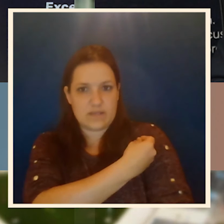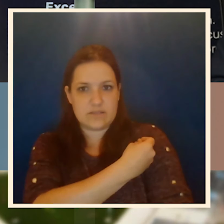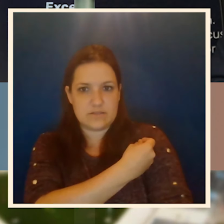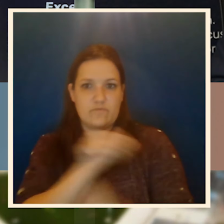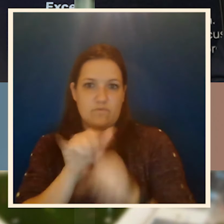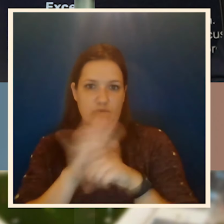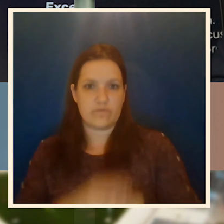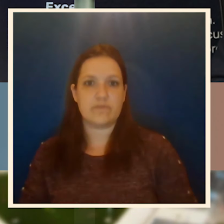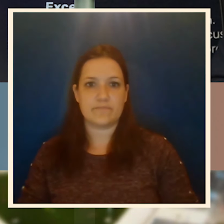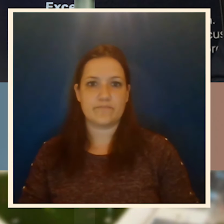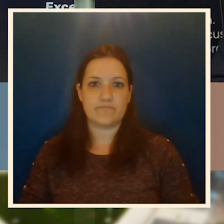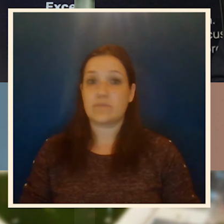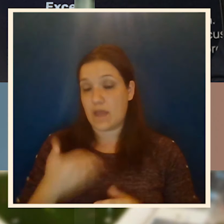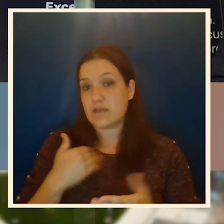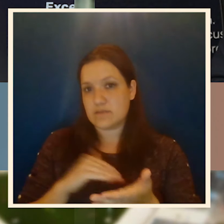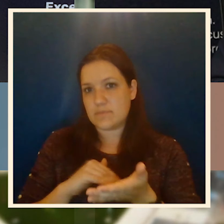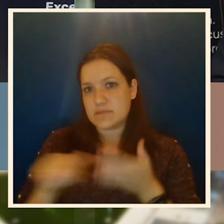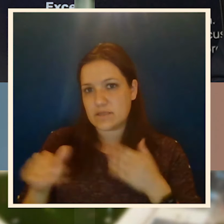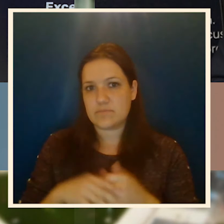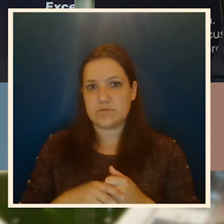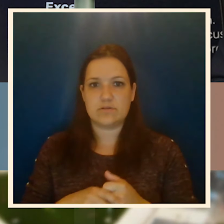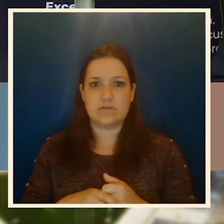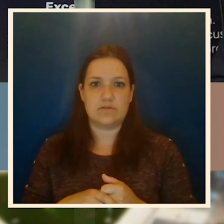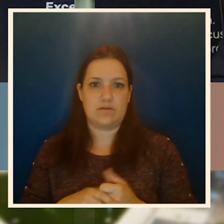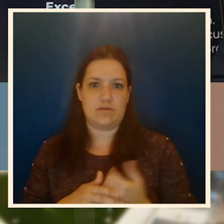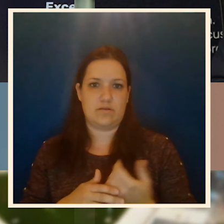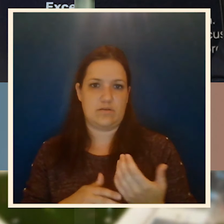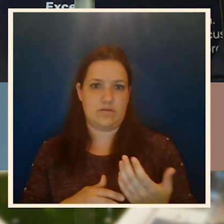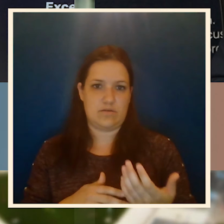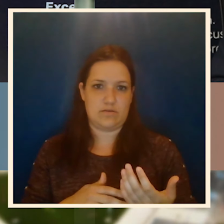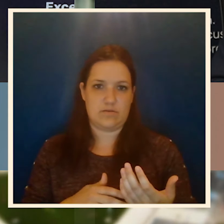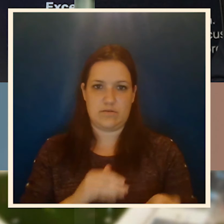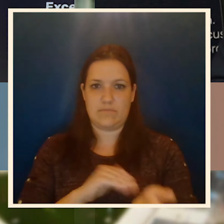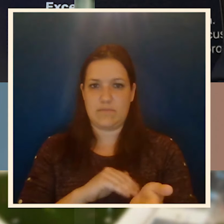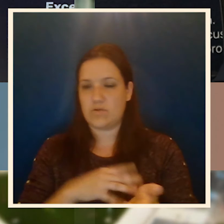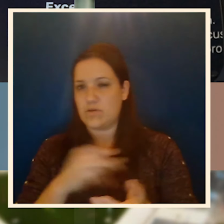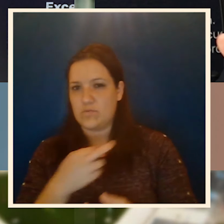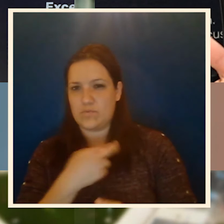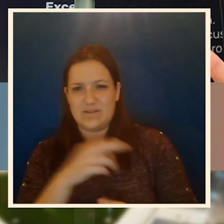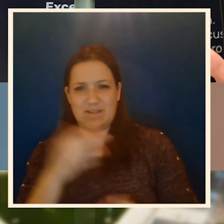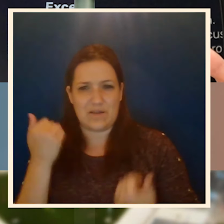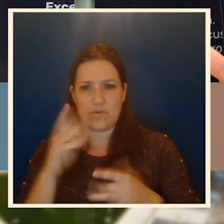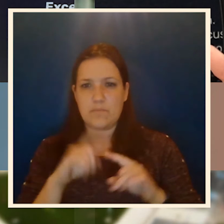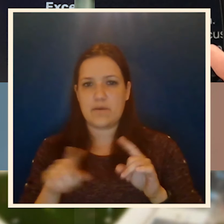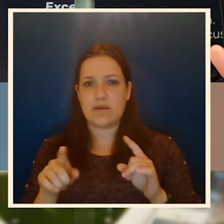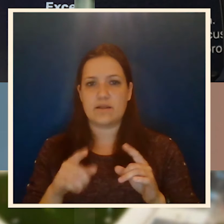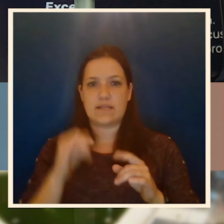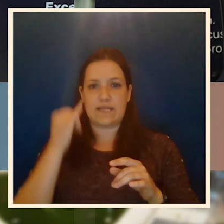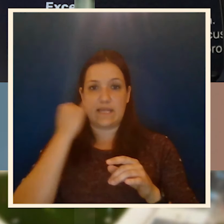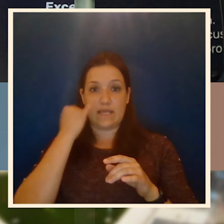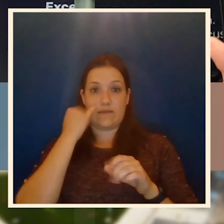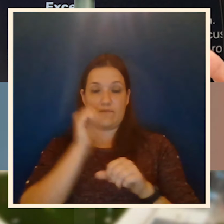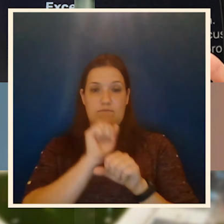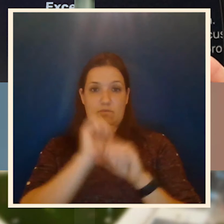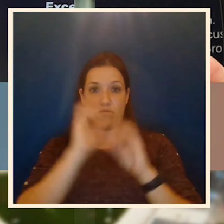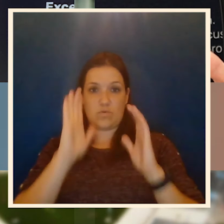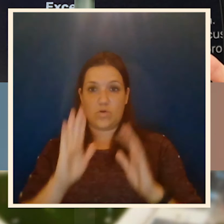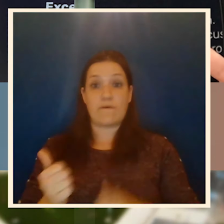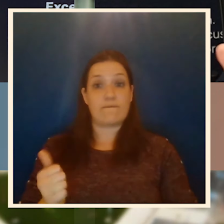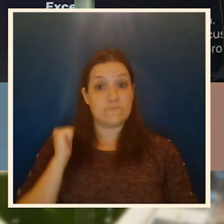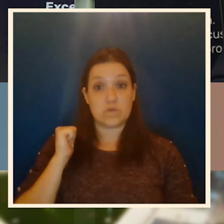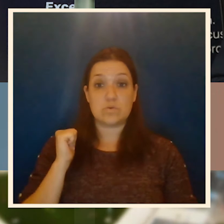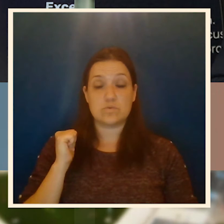that of their employees. And if their employees refused, there were, again, the exceptions mm-hmm. for, I don't know